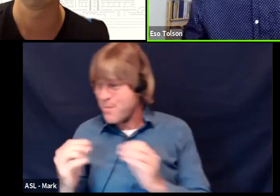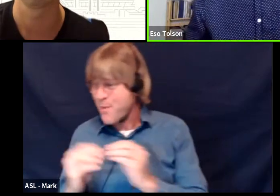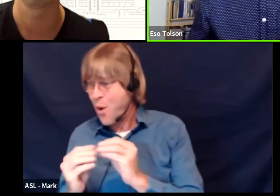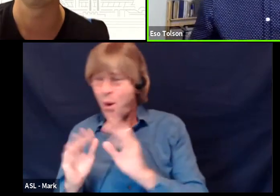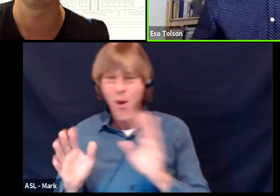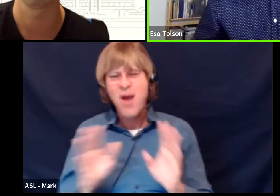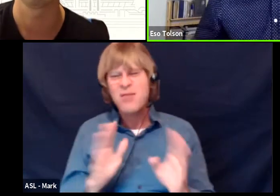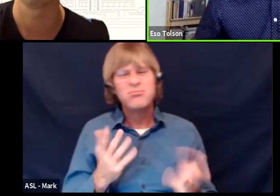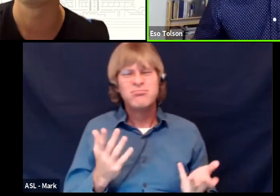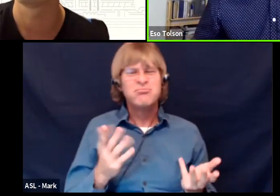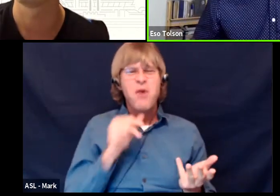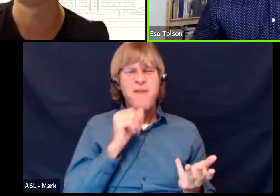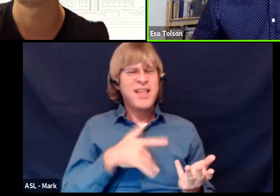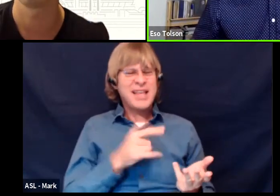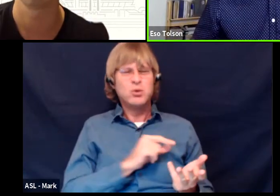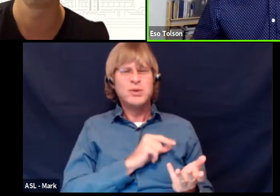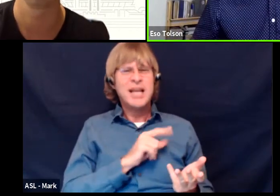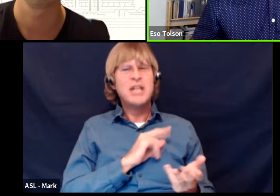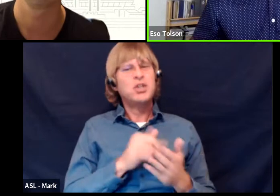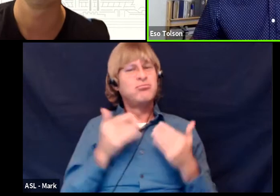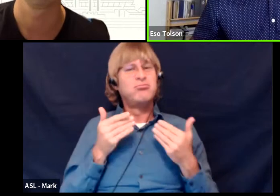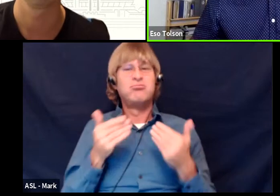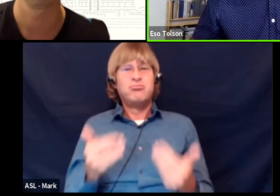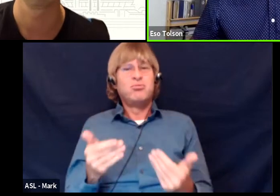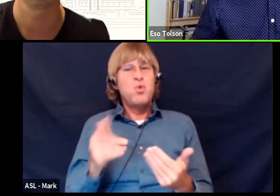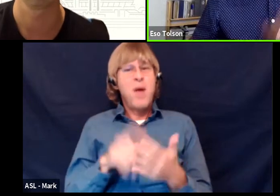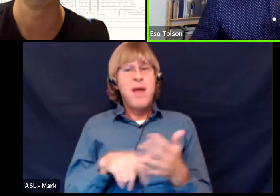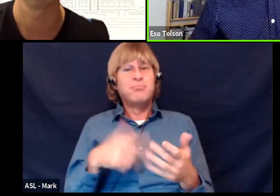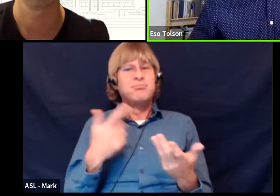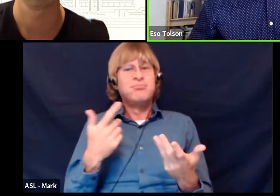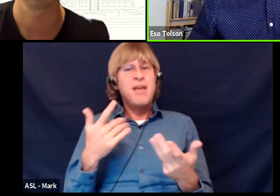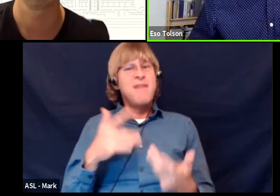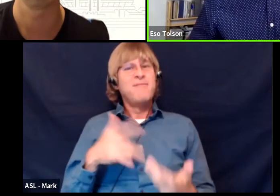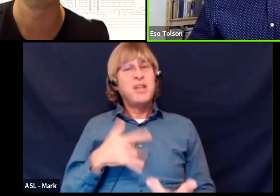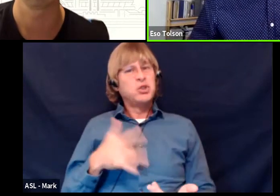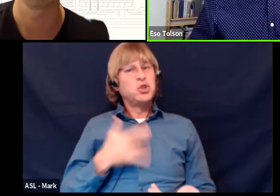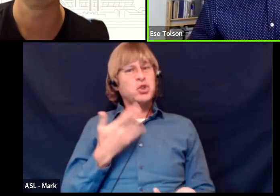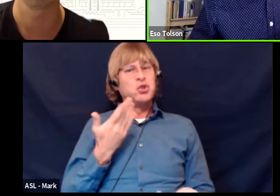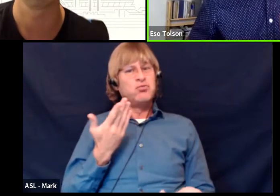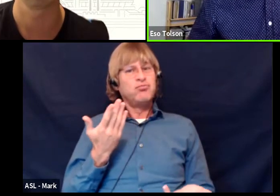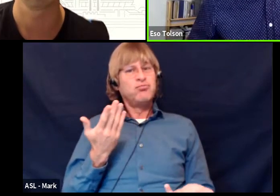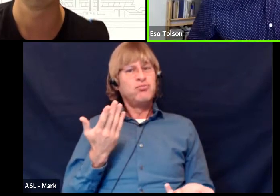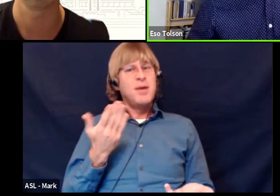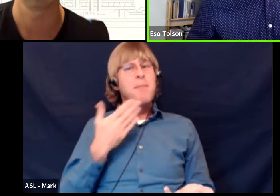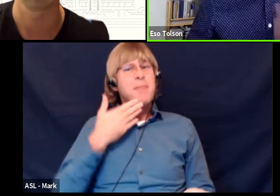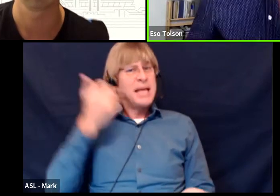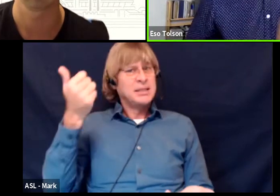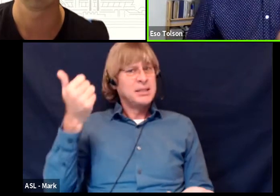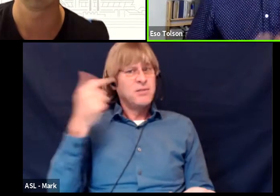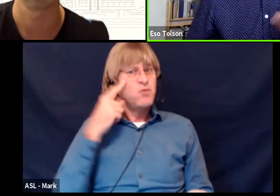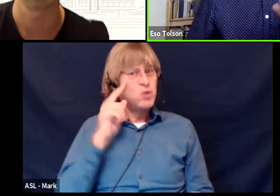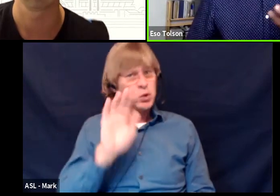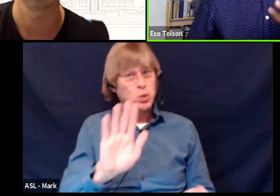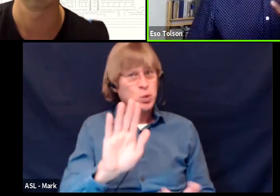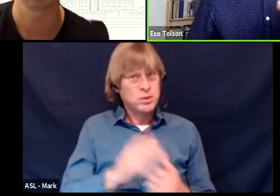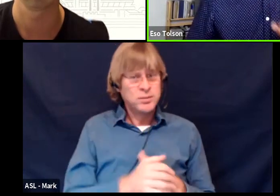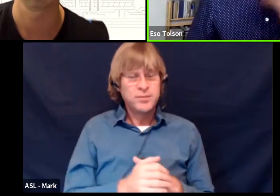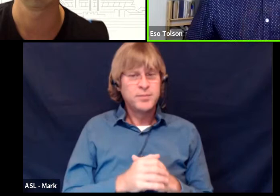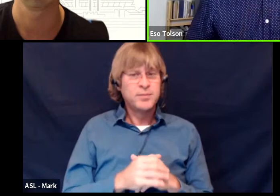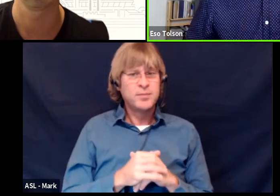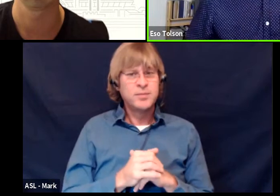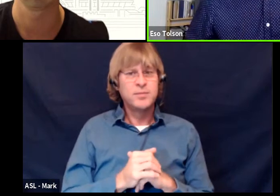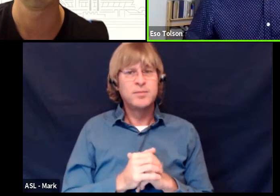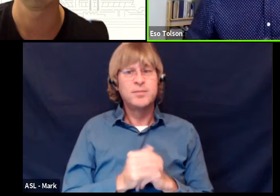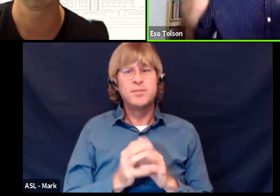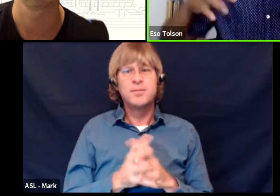more? And just doing what feels best for you at